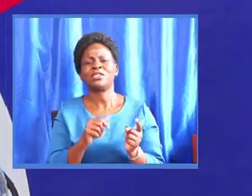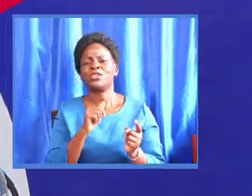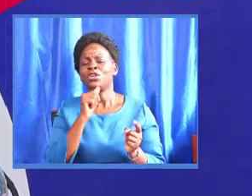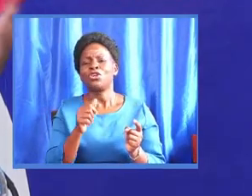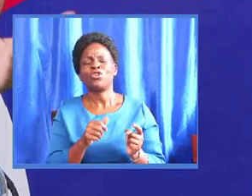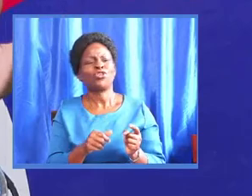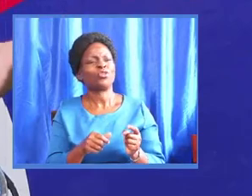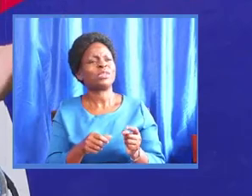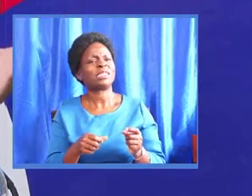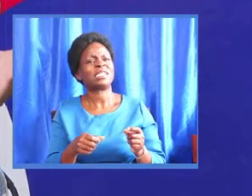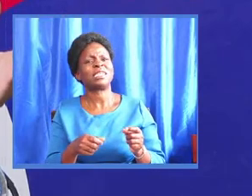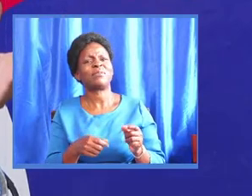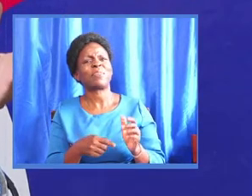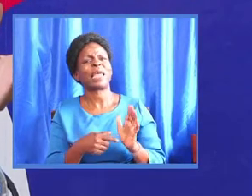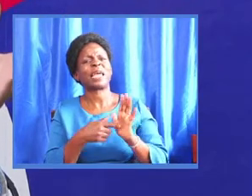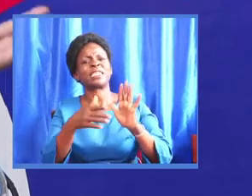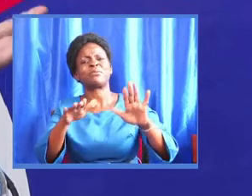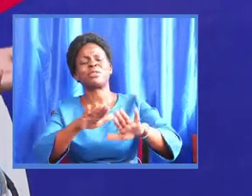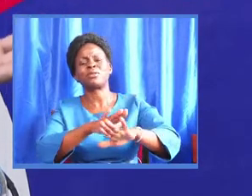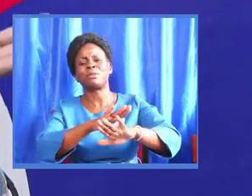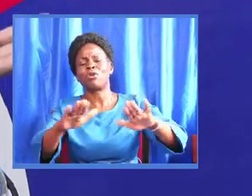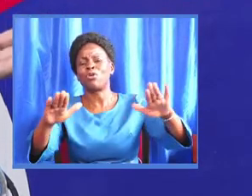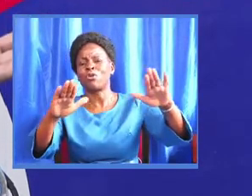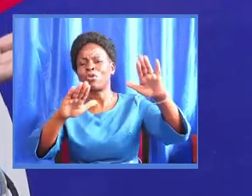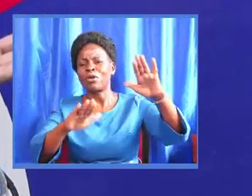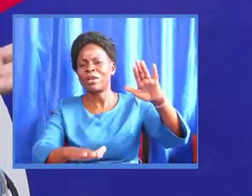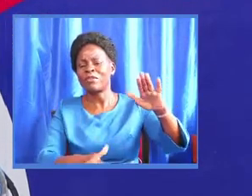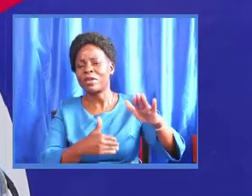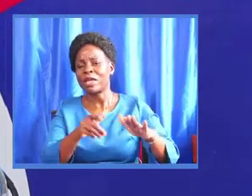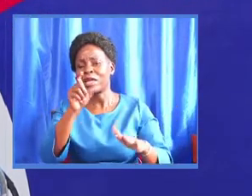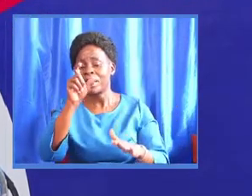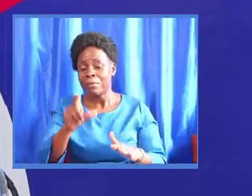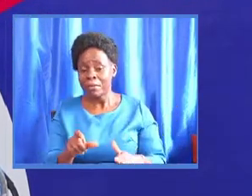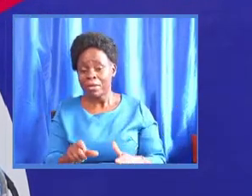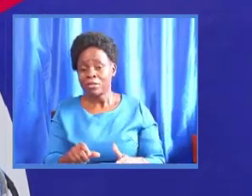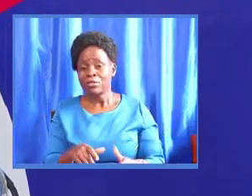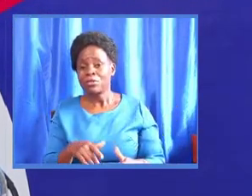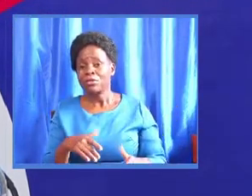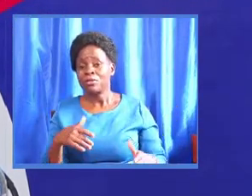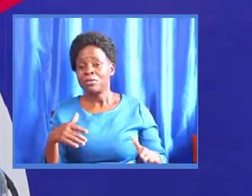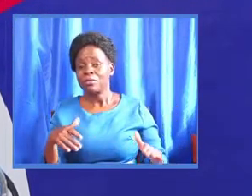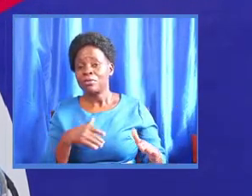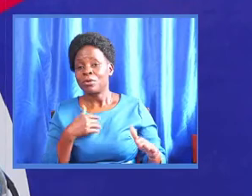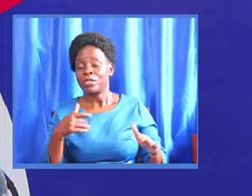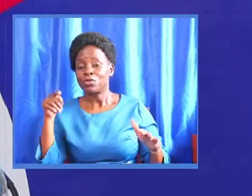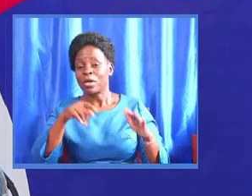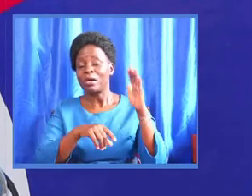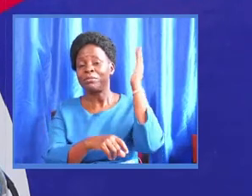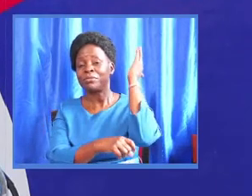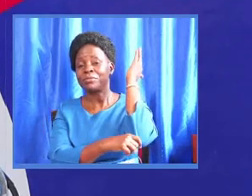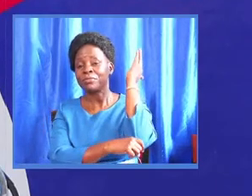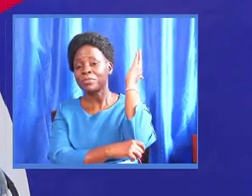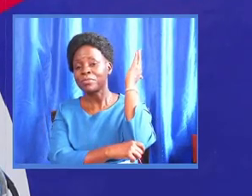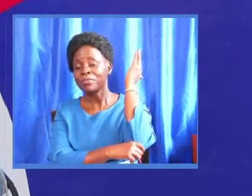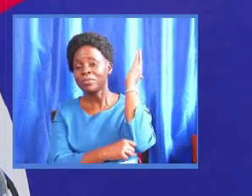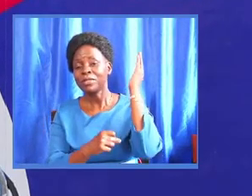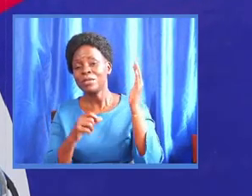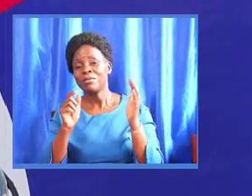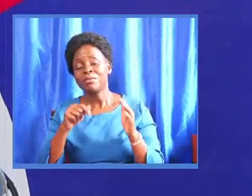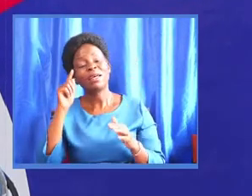exposed on the ground level. So anybody who's even trying to come and rob you will have to think